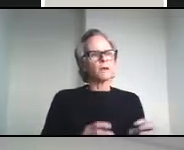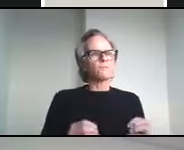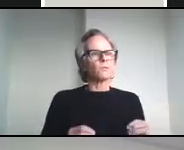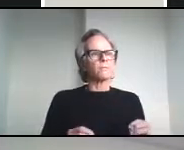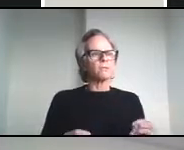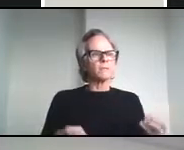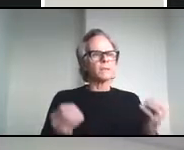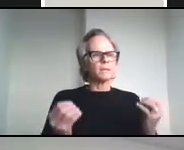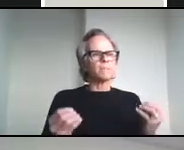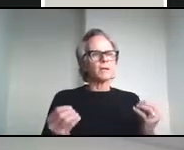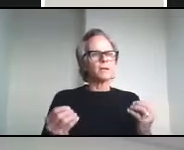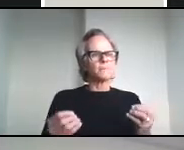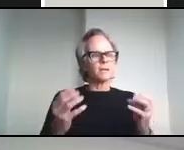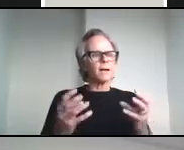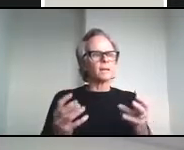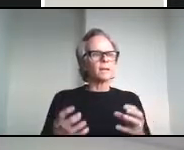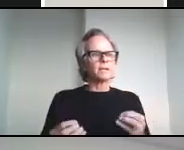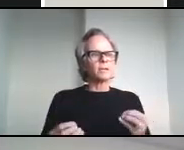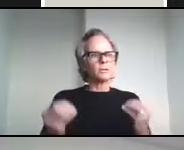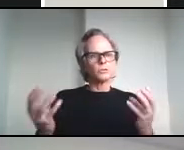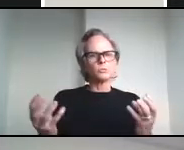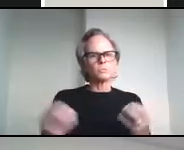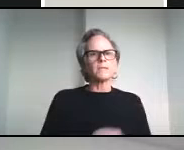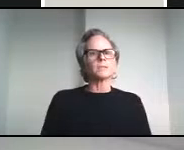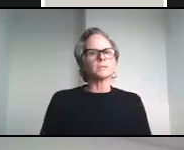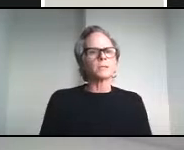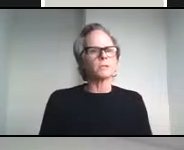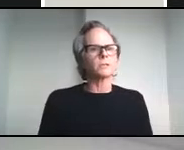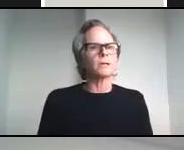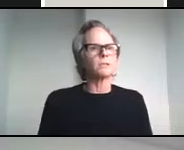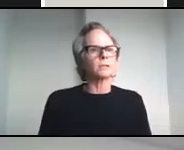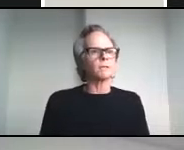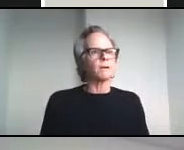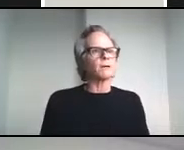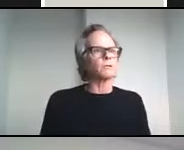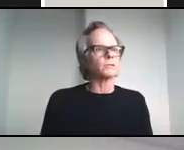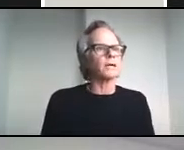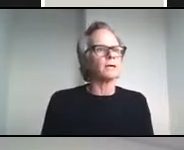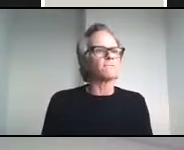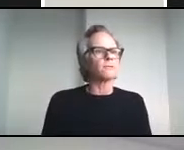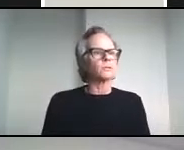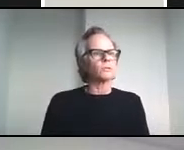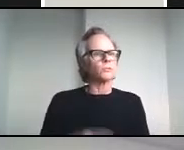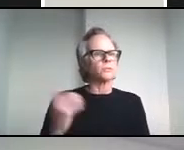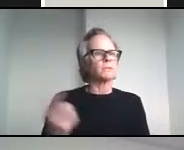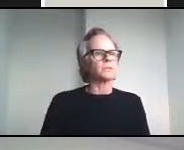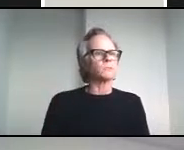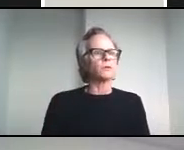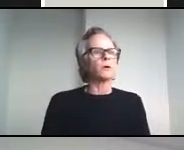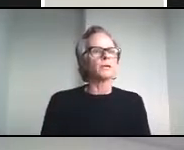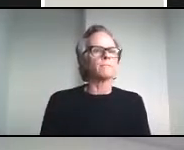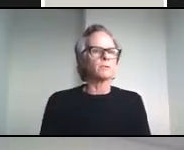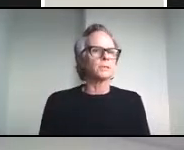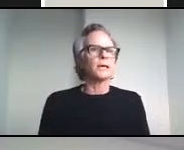is the ground floor, but immediately above, kind of highlighted here, are the two spaces that are the subject of our design effort. The children's space